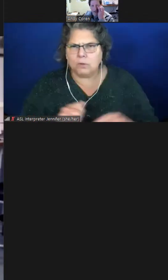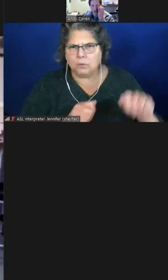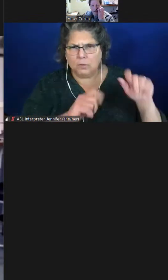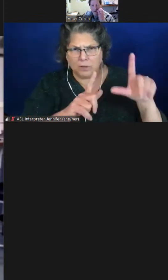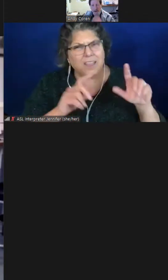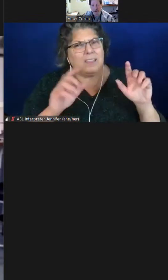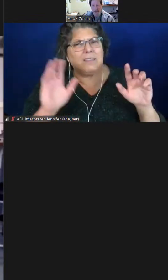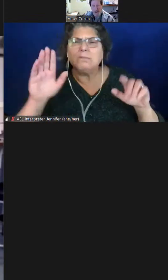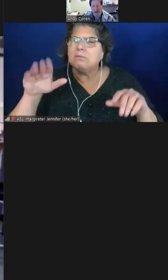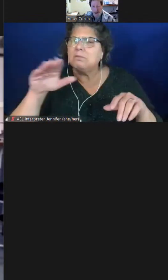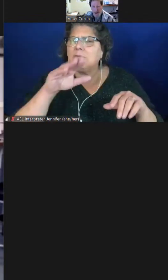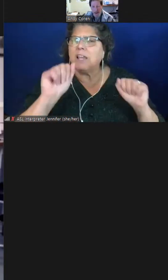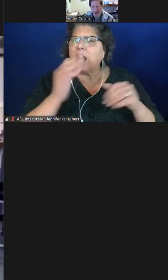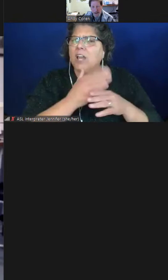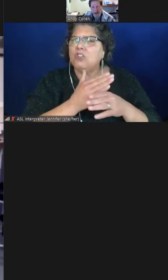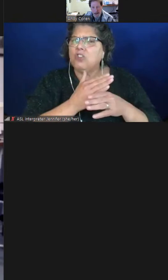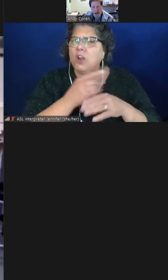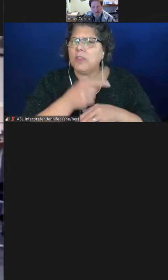share this,